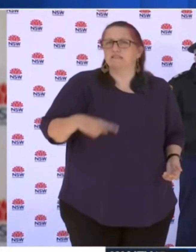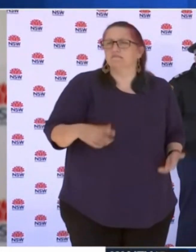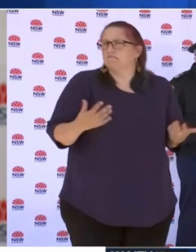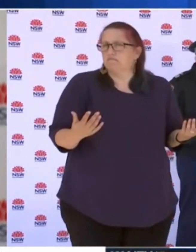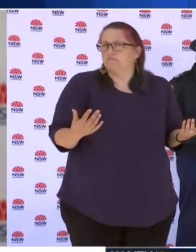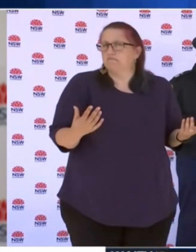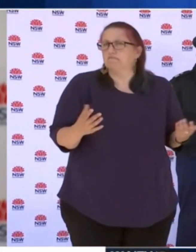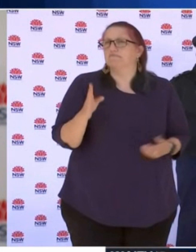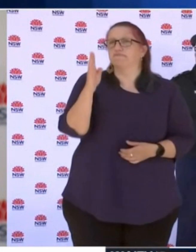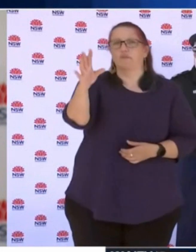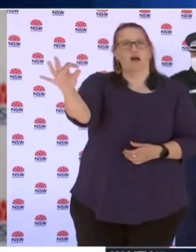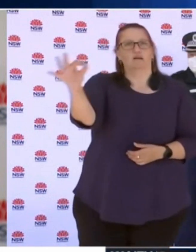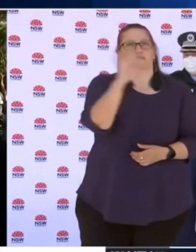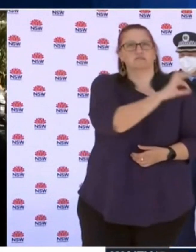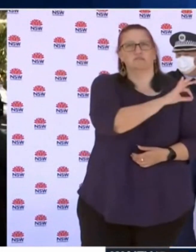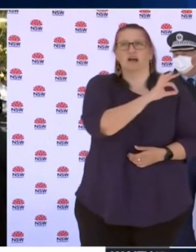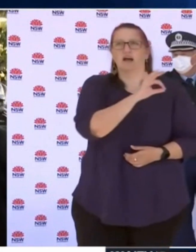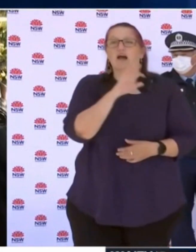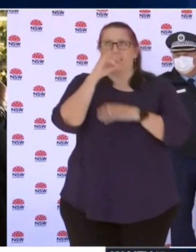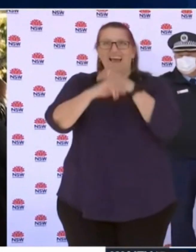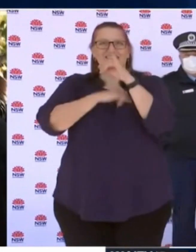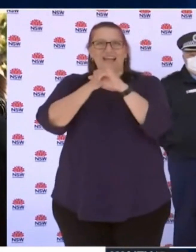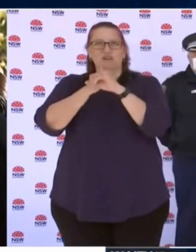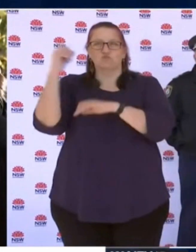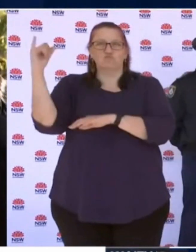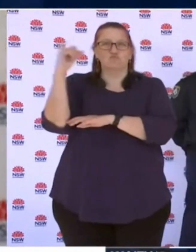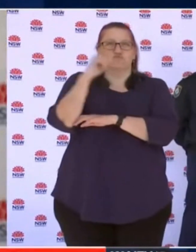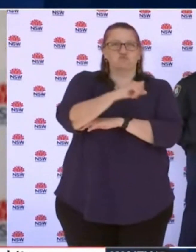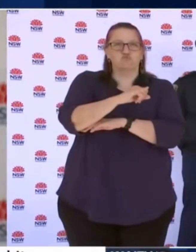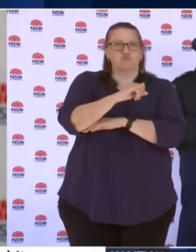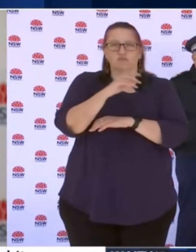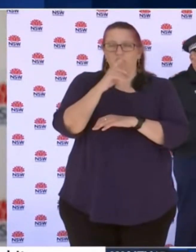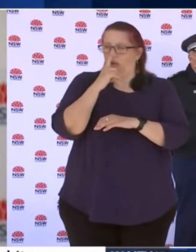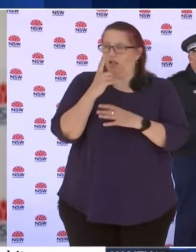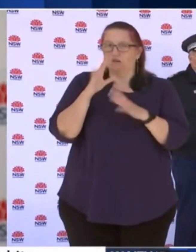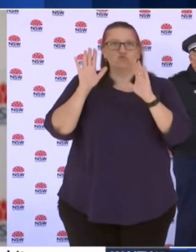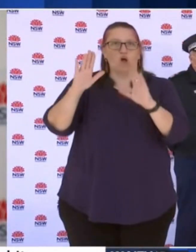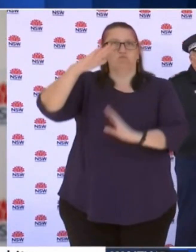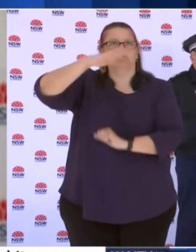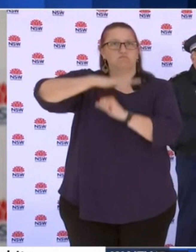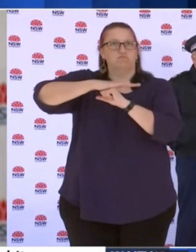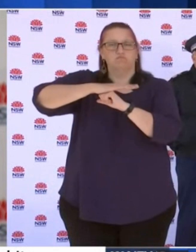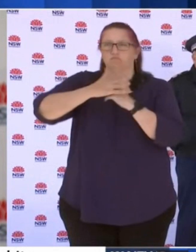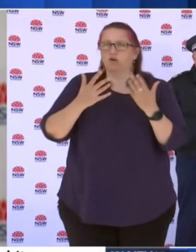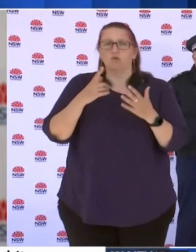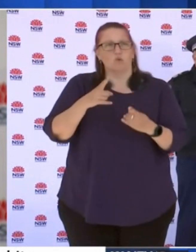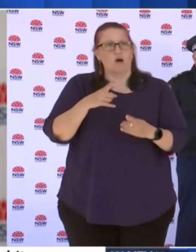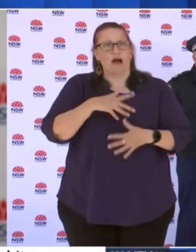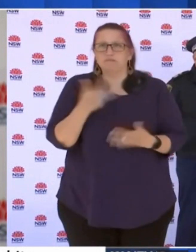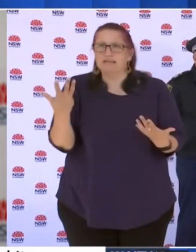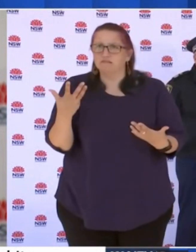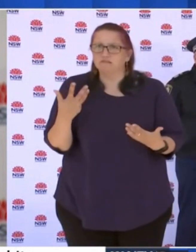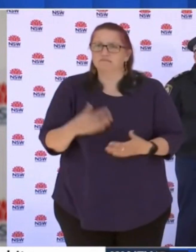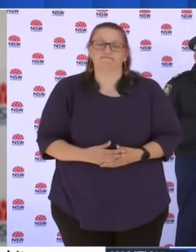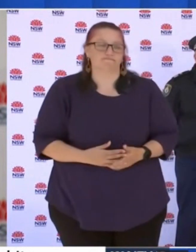I'm sorry? Are you upset that international arrivals are being capped? You fought hard against that. Firstly, can I say that my heart goes out to thousands